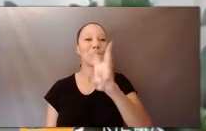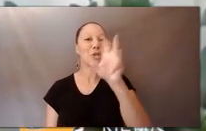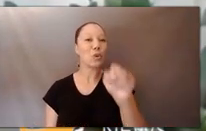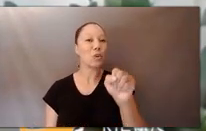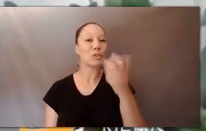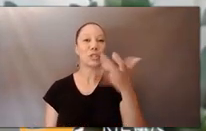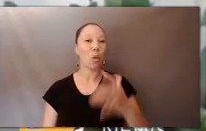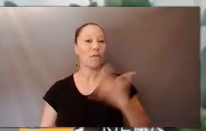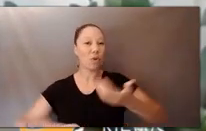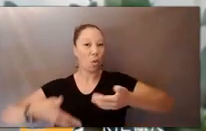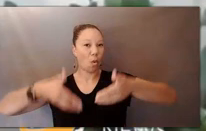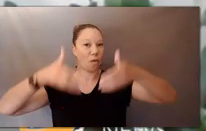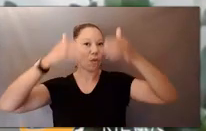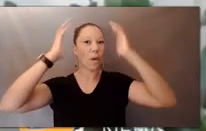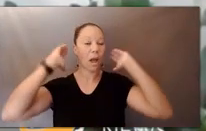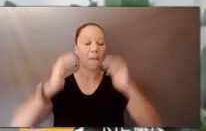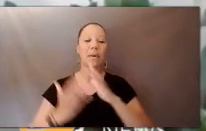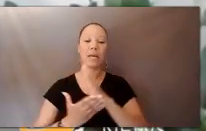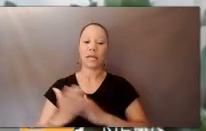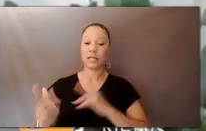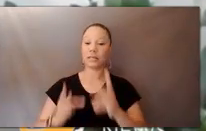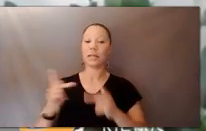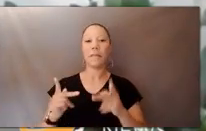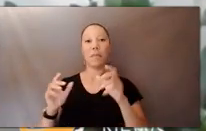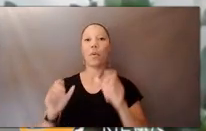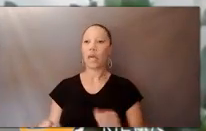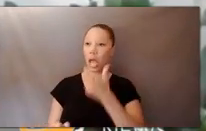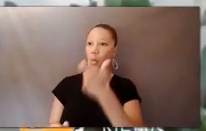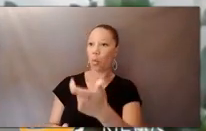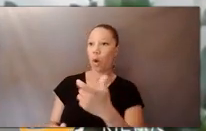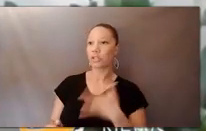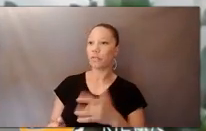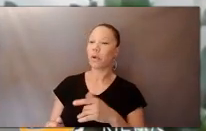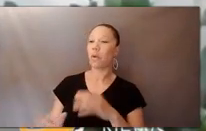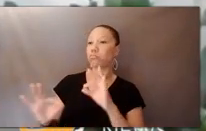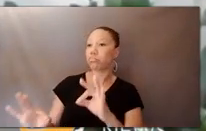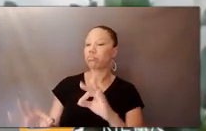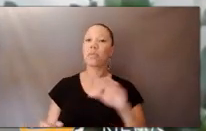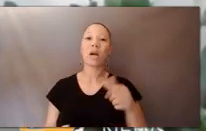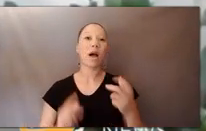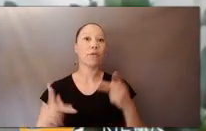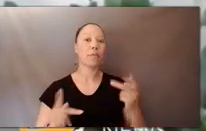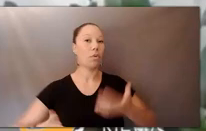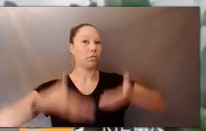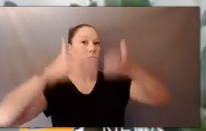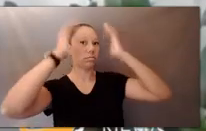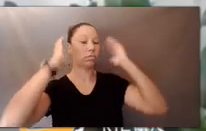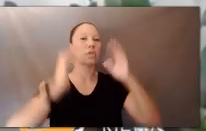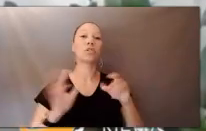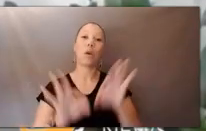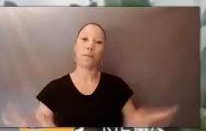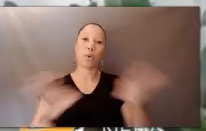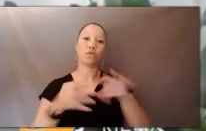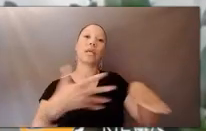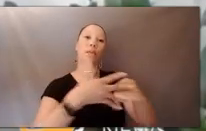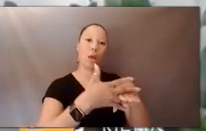of that stuff. There's a lot of people that are able to come back and bounce back. And so just watch your media intake, but take those breaks free.